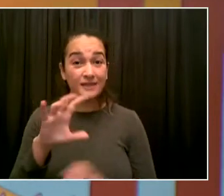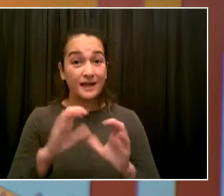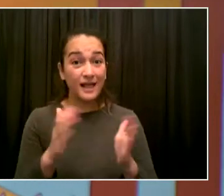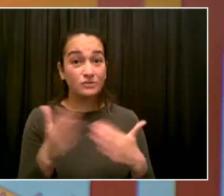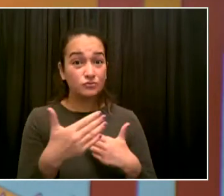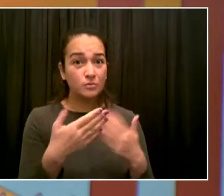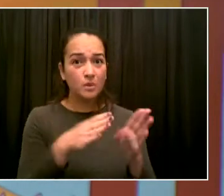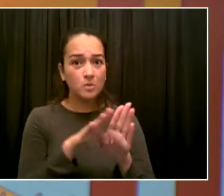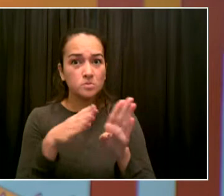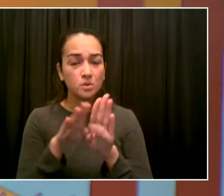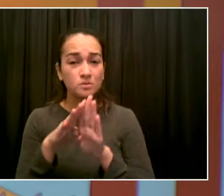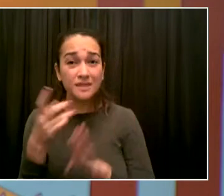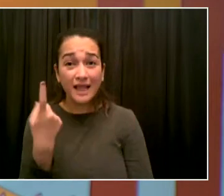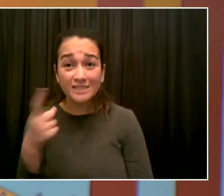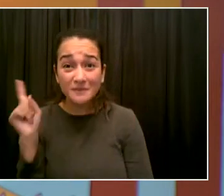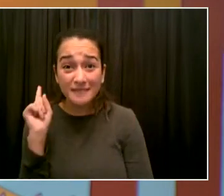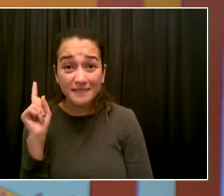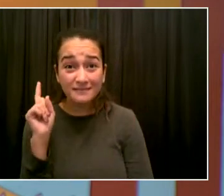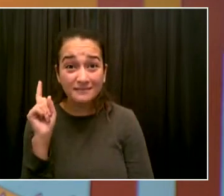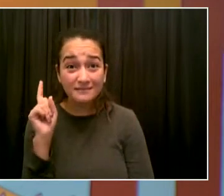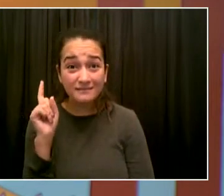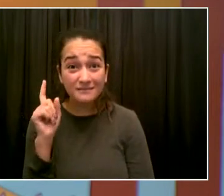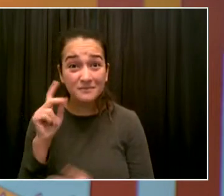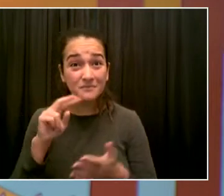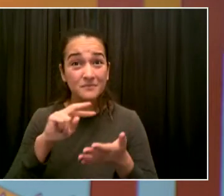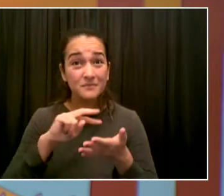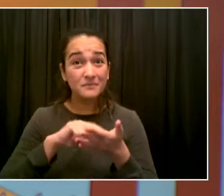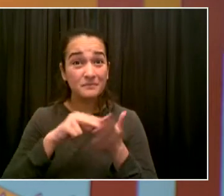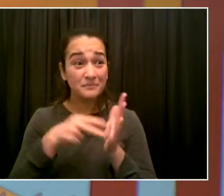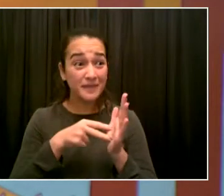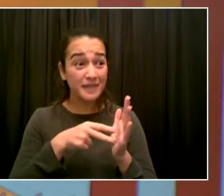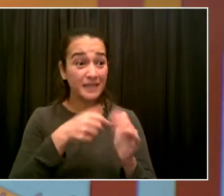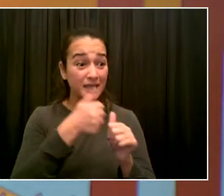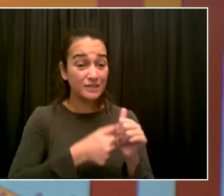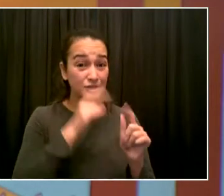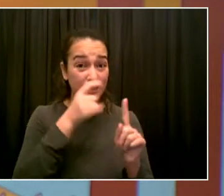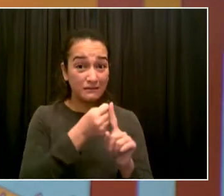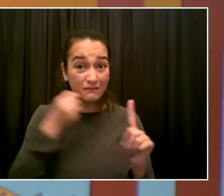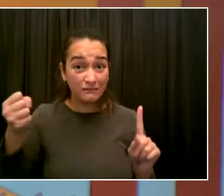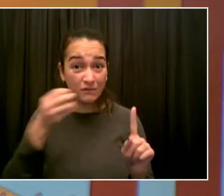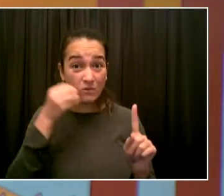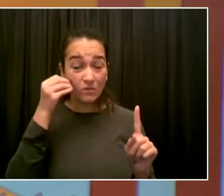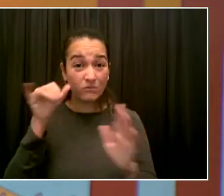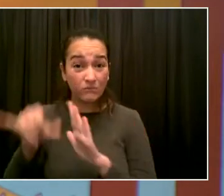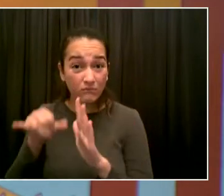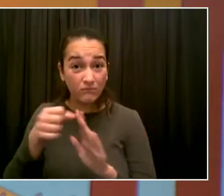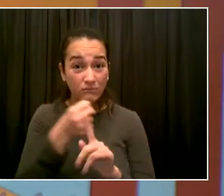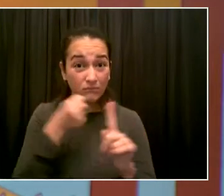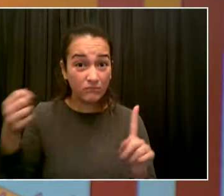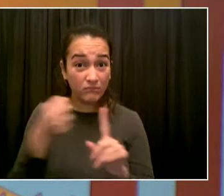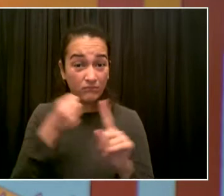or a little more than 1,000 kids who are currently quarantining as we speak? There's definitely,